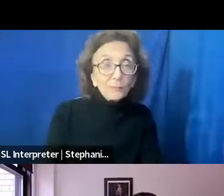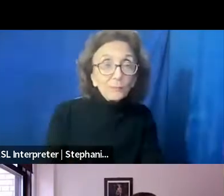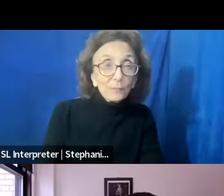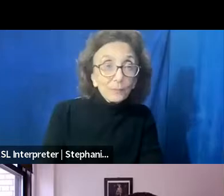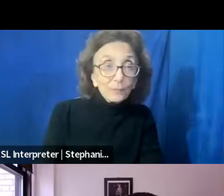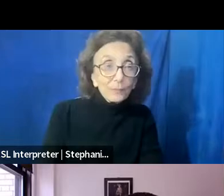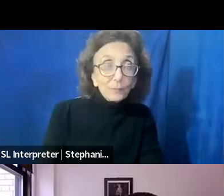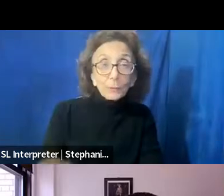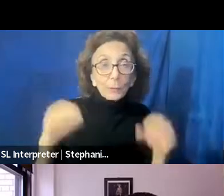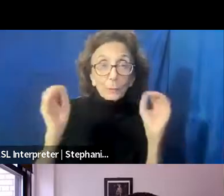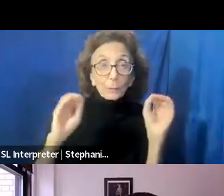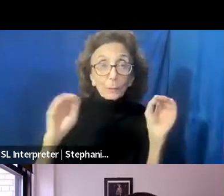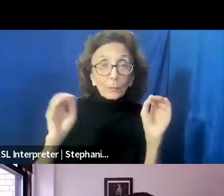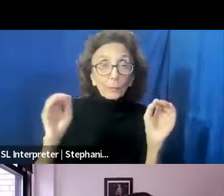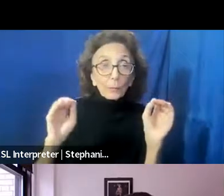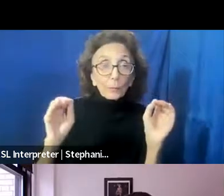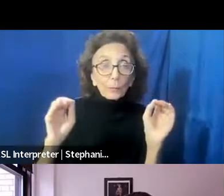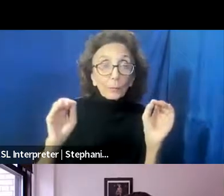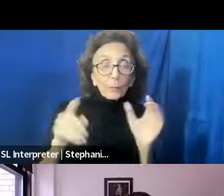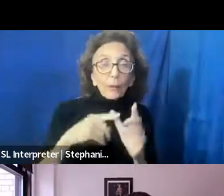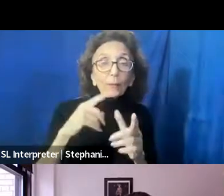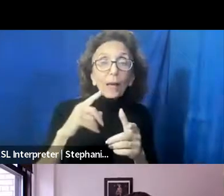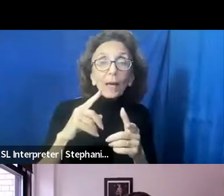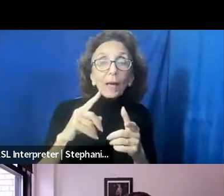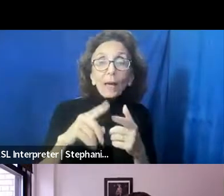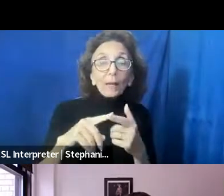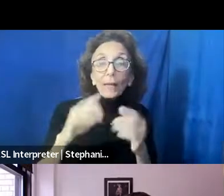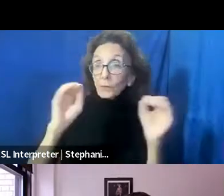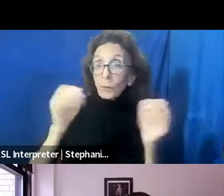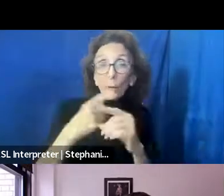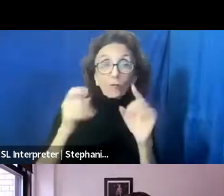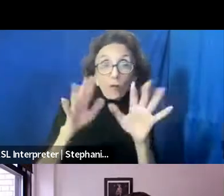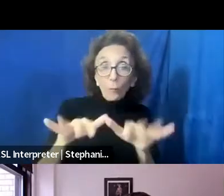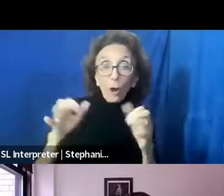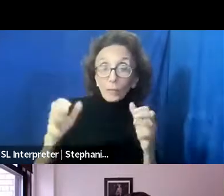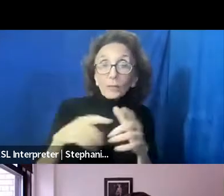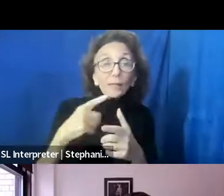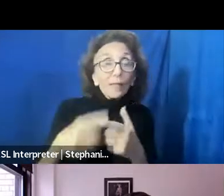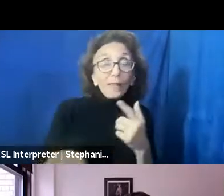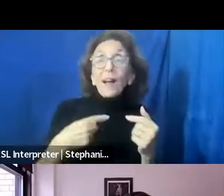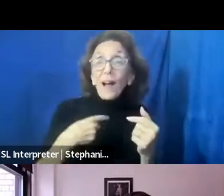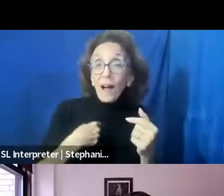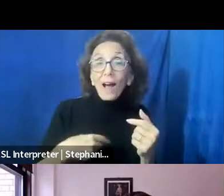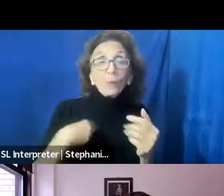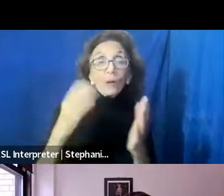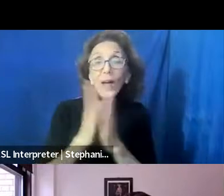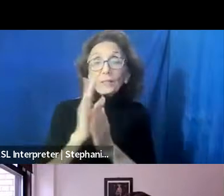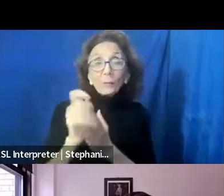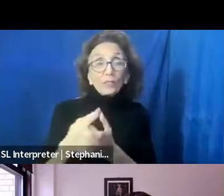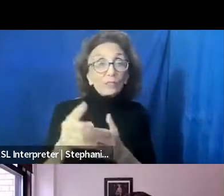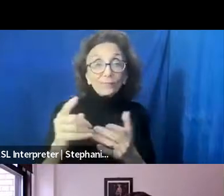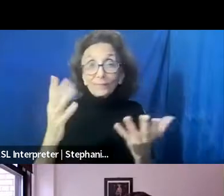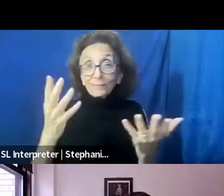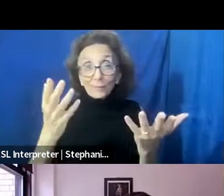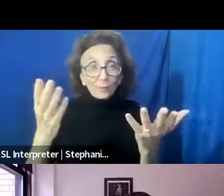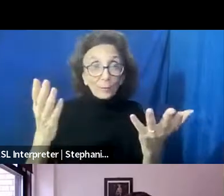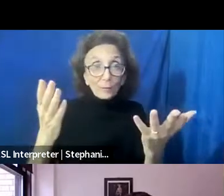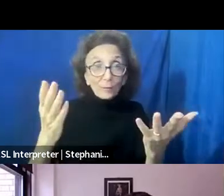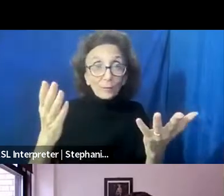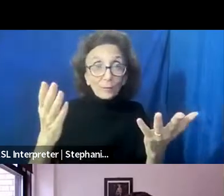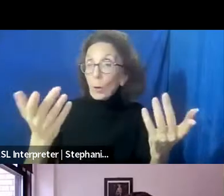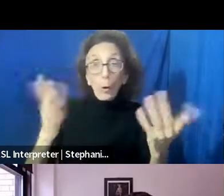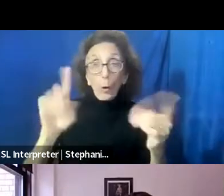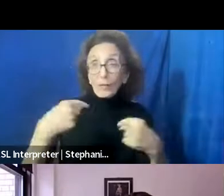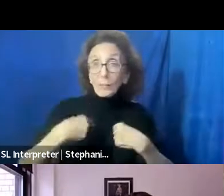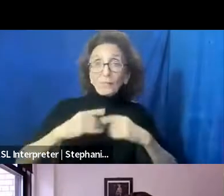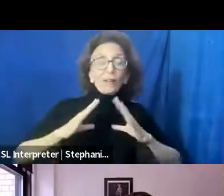And if not, I'm gonna send us out with something. Going once, going twice. Okay, it's me.